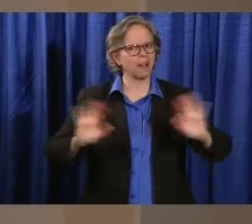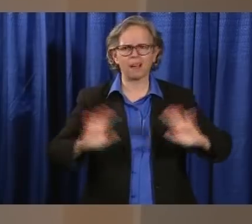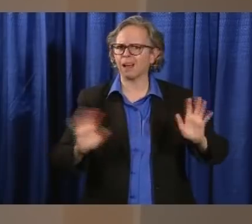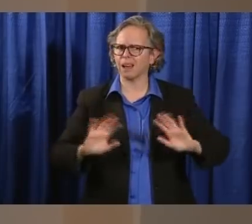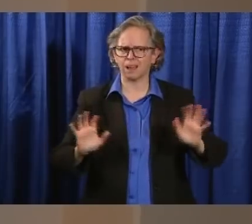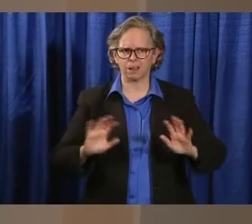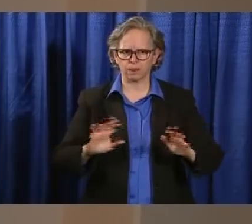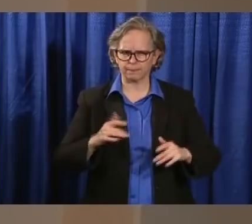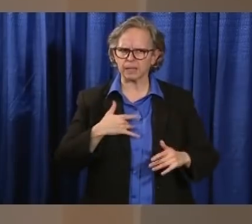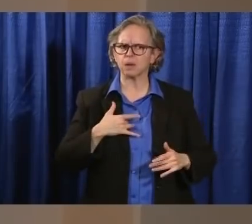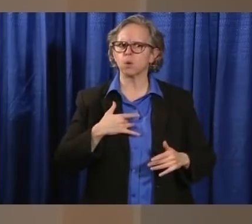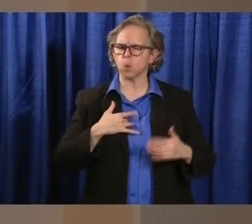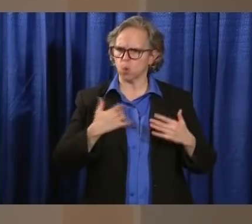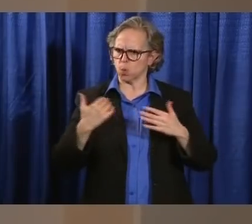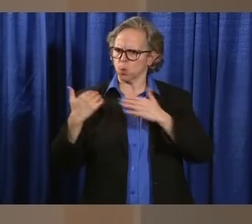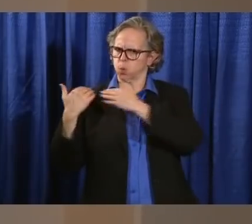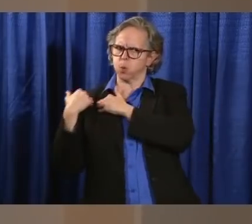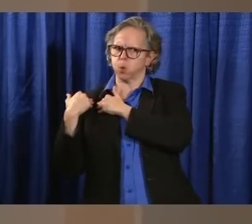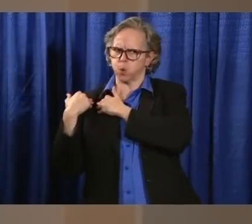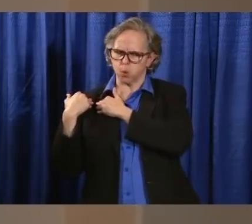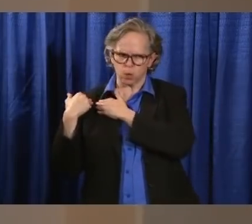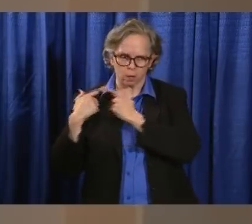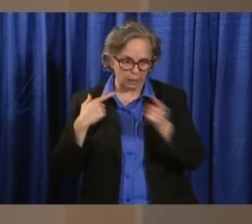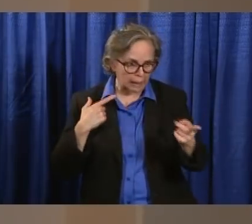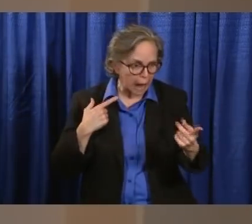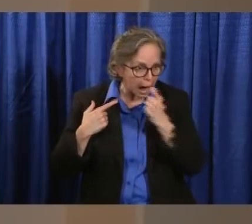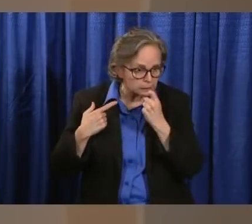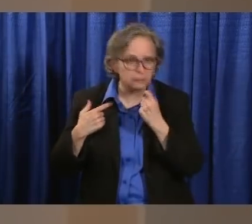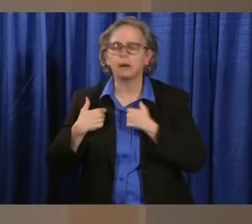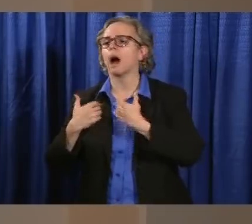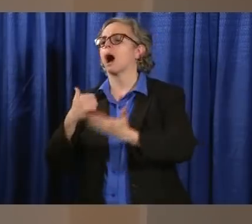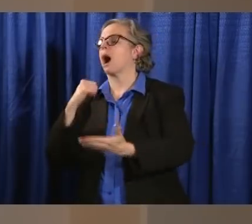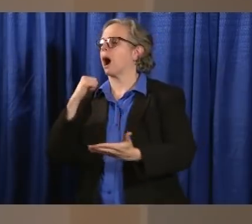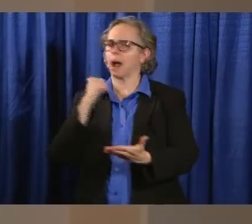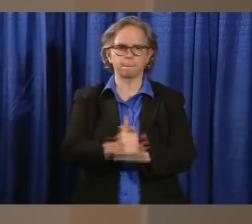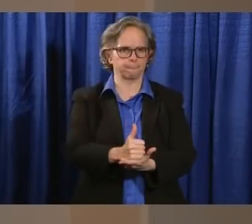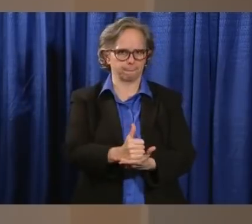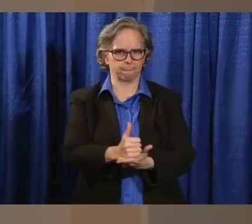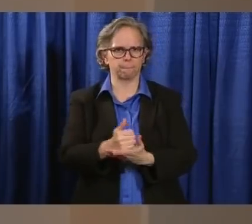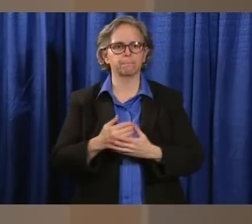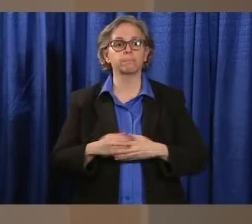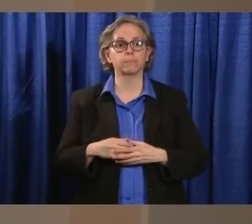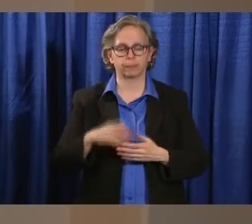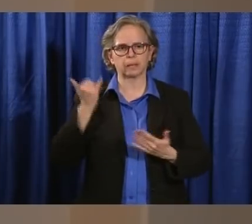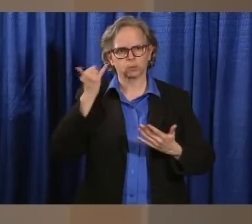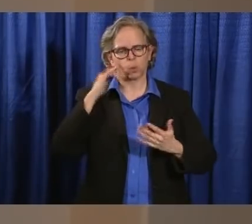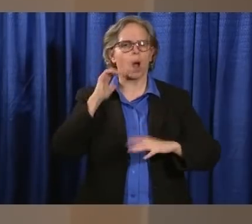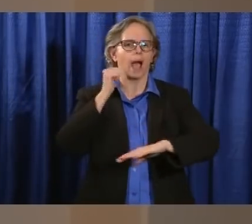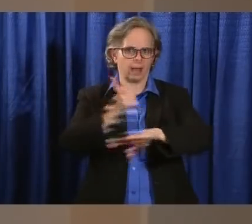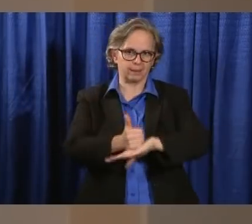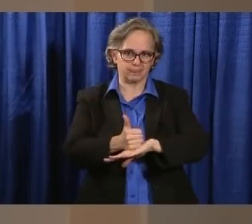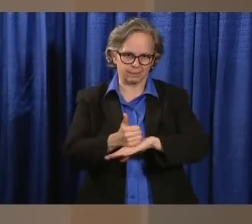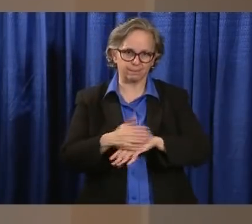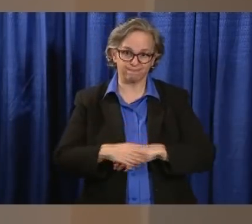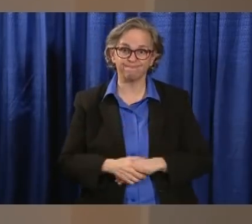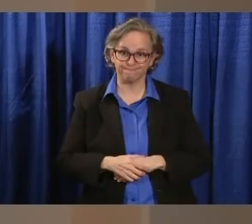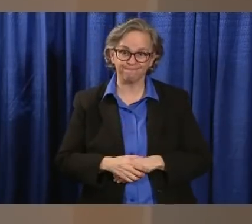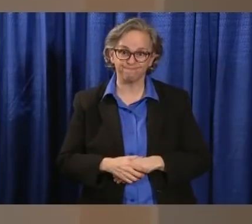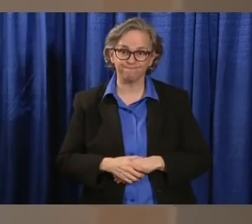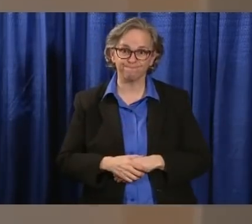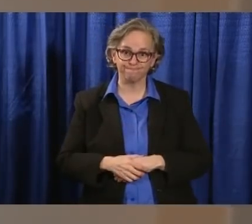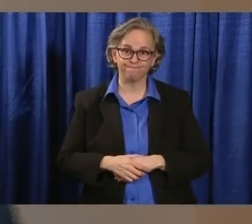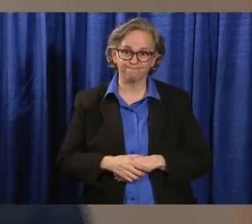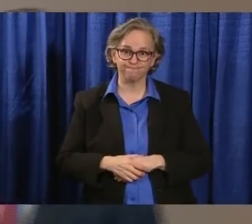had the responsibility to help sort some of those issues out, and that's why the dispute commission was created. Thank